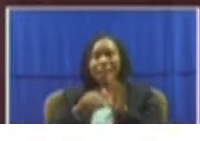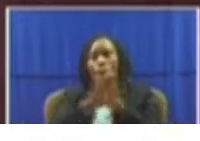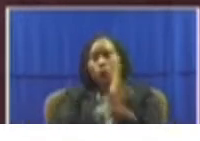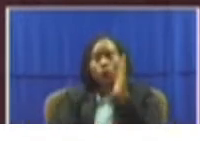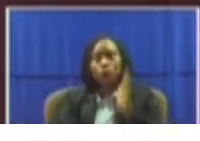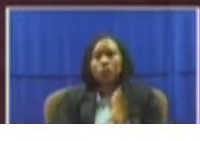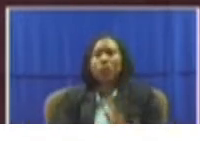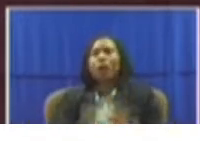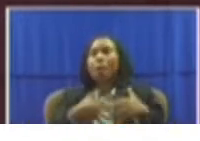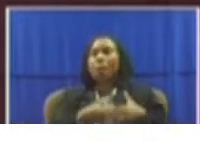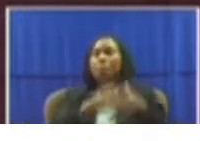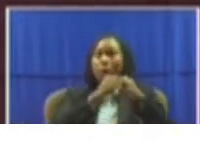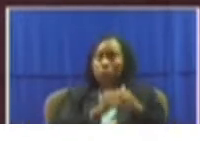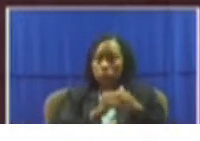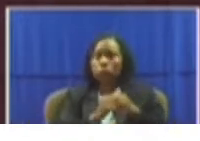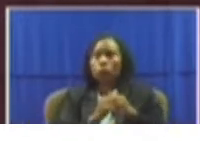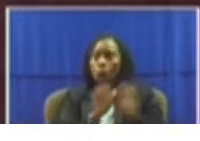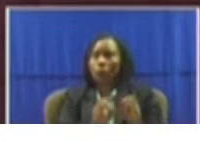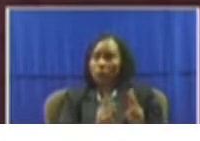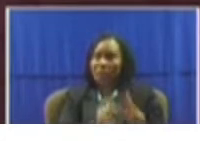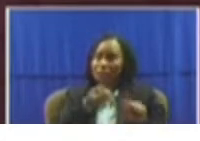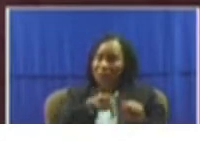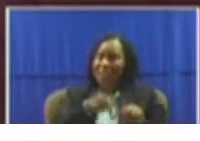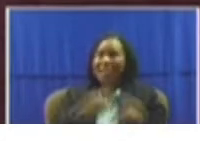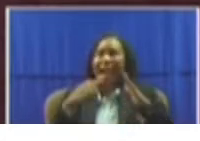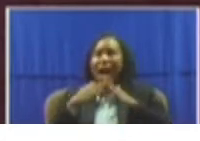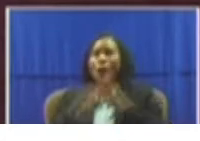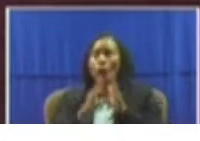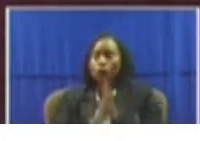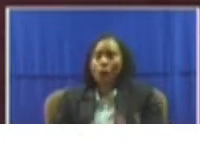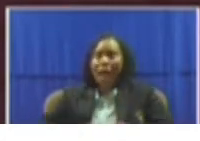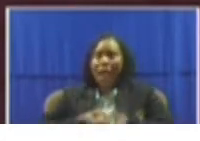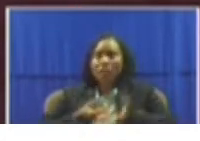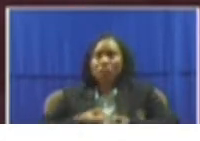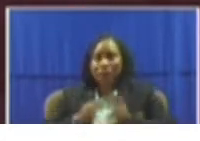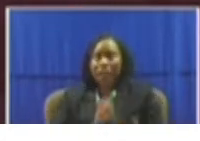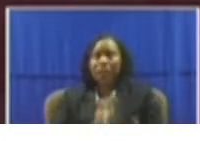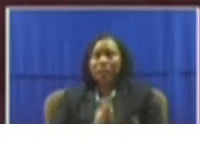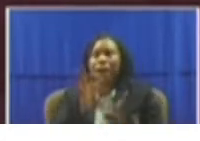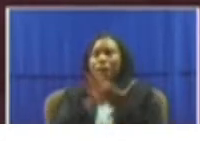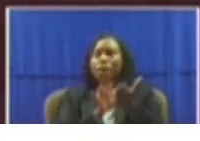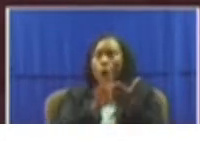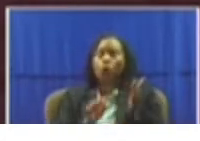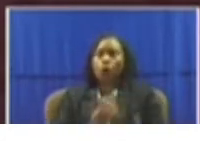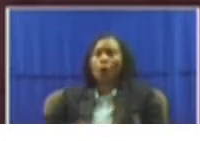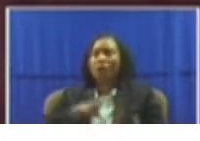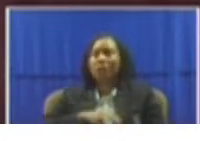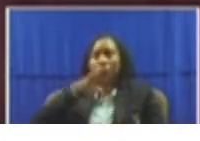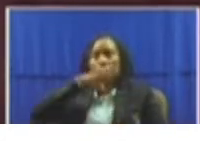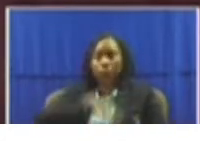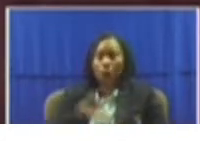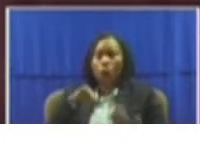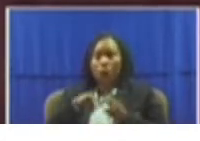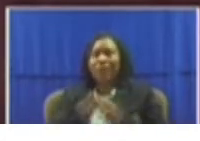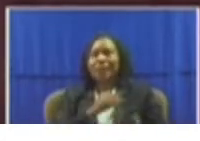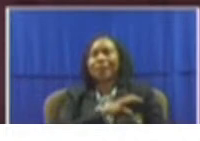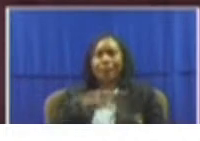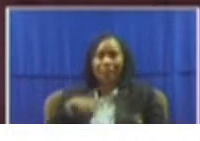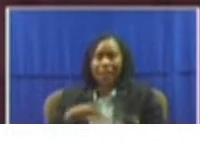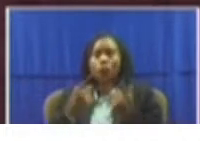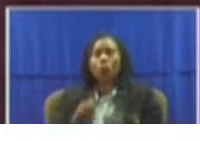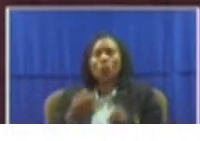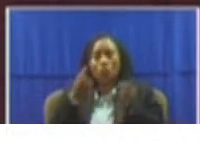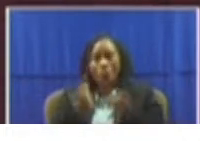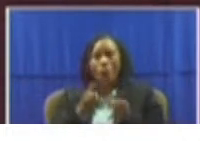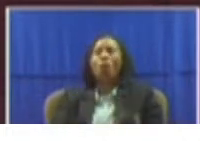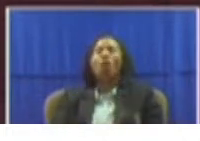provision for this House to express a vote of no confidence in its cabinet. They did so for moments exactly